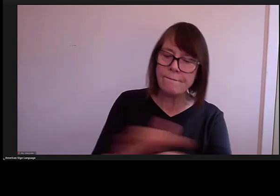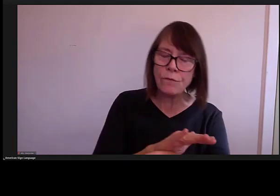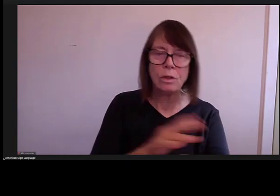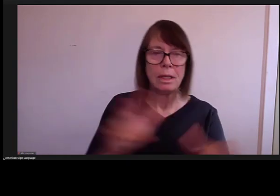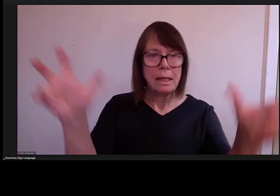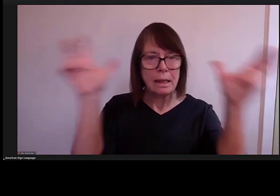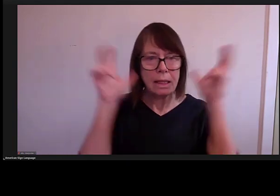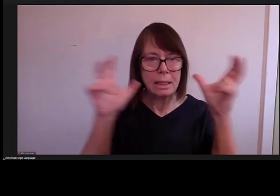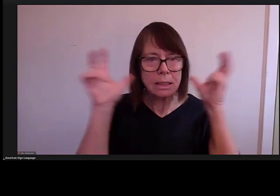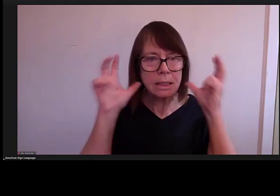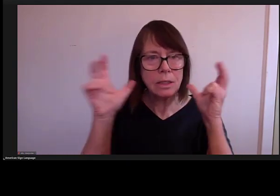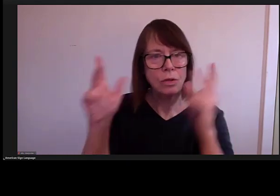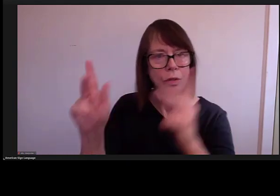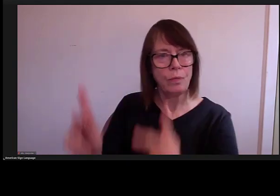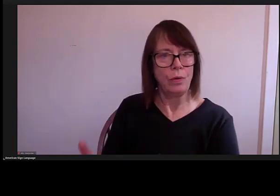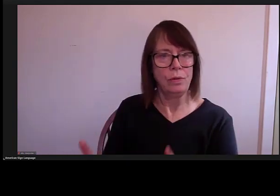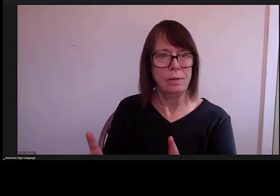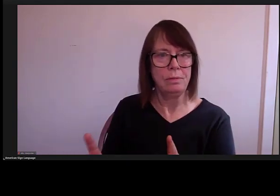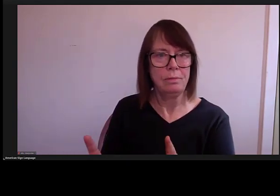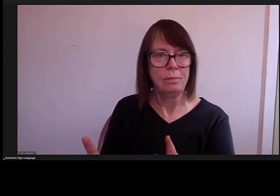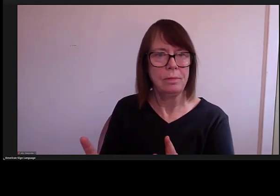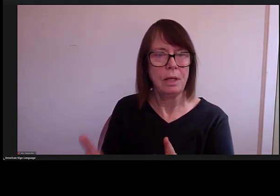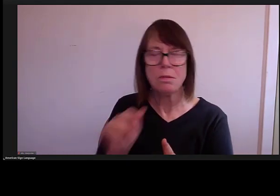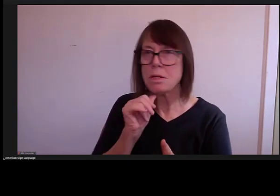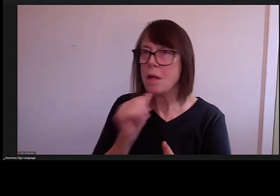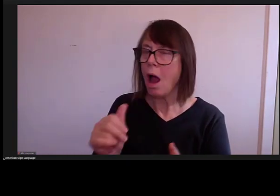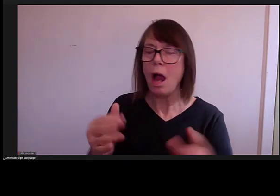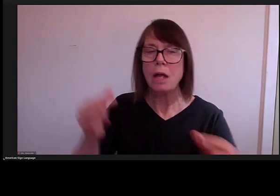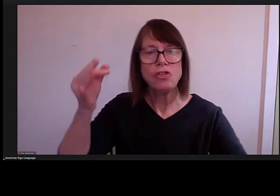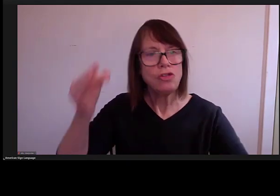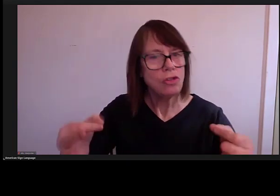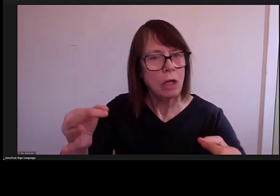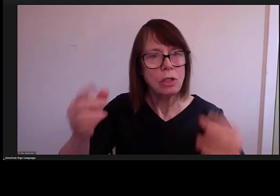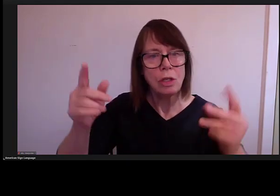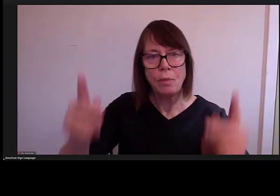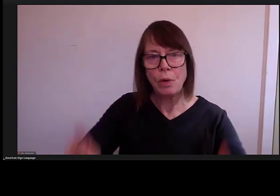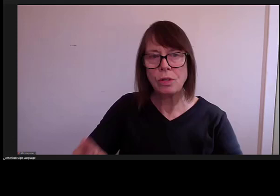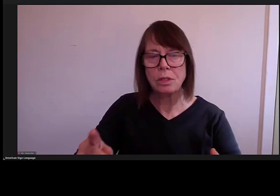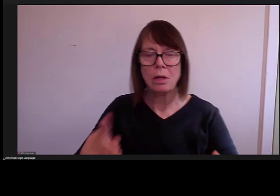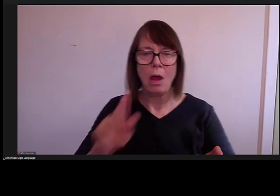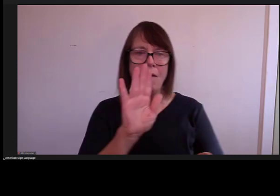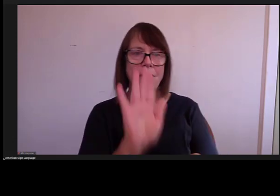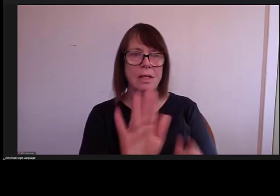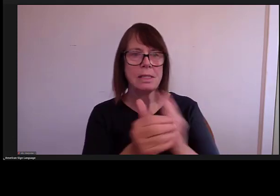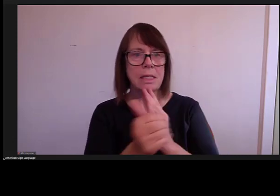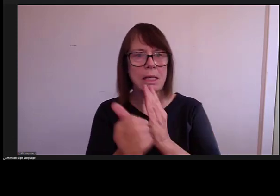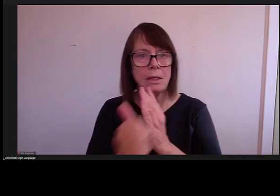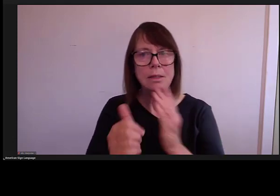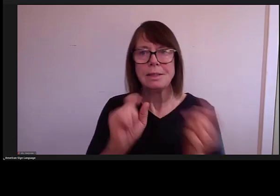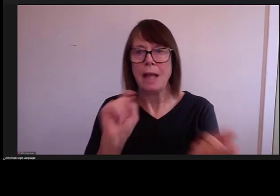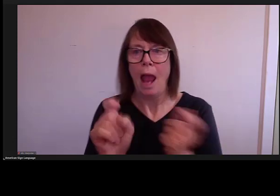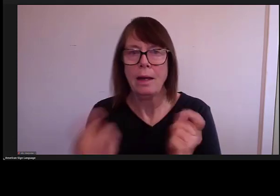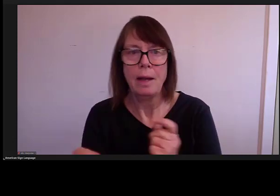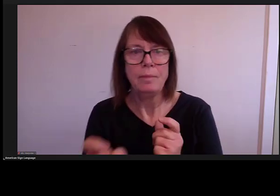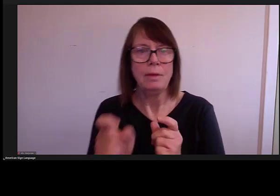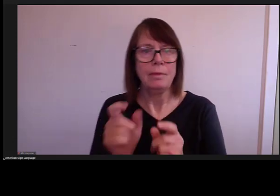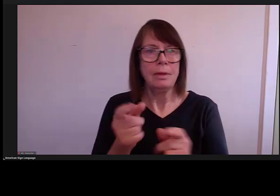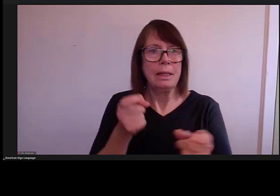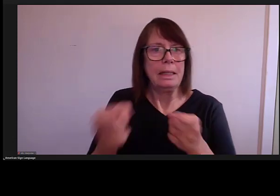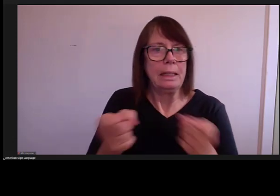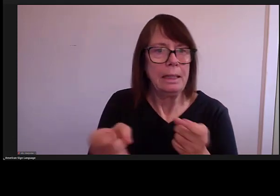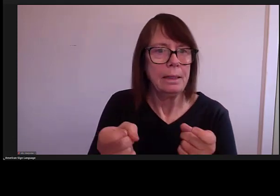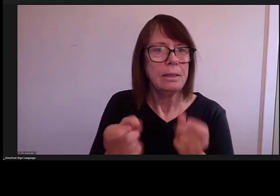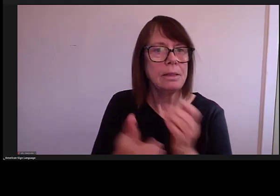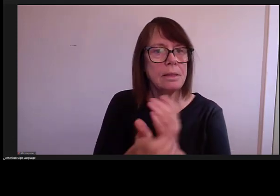listening. It's about sitting in non-judgment of the coping and adaptation skills that people may have developed in response